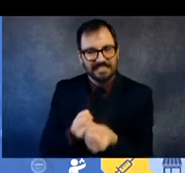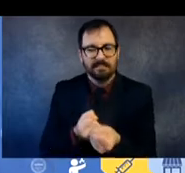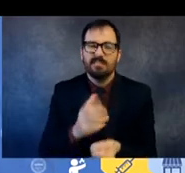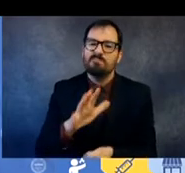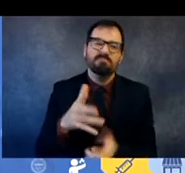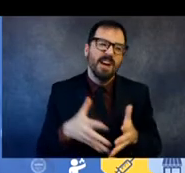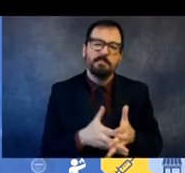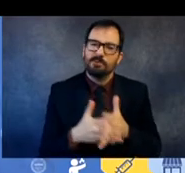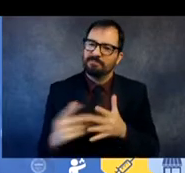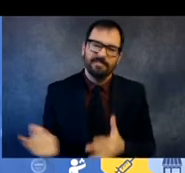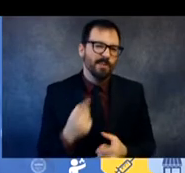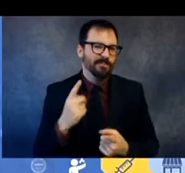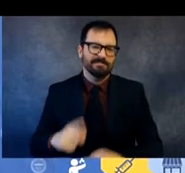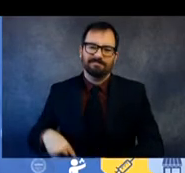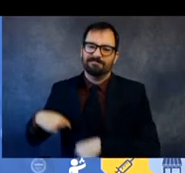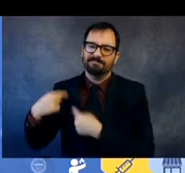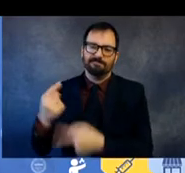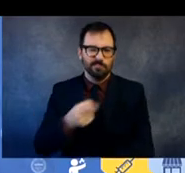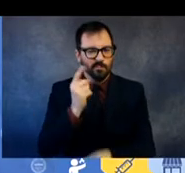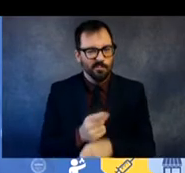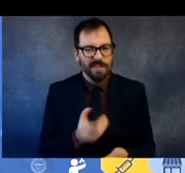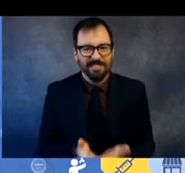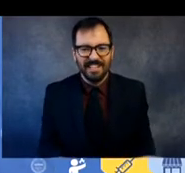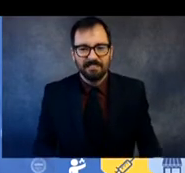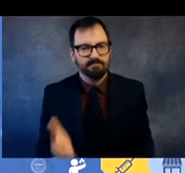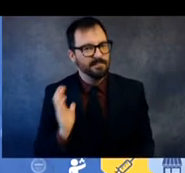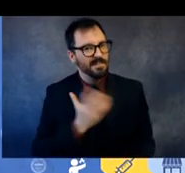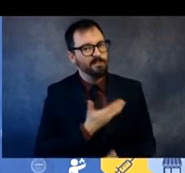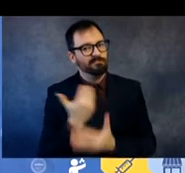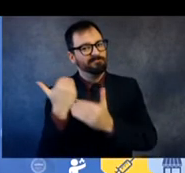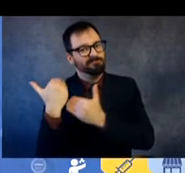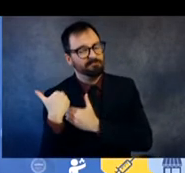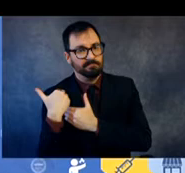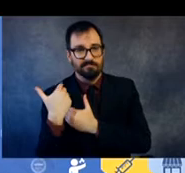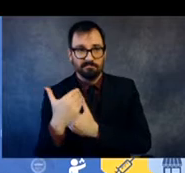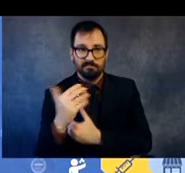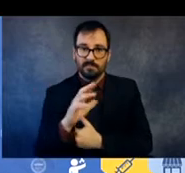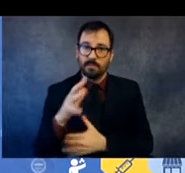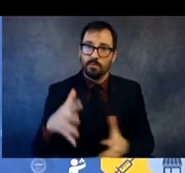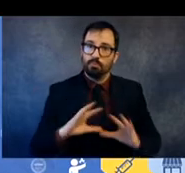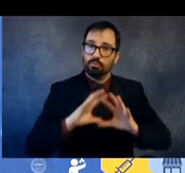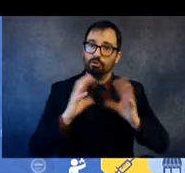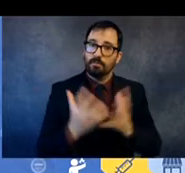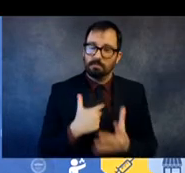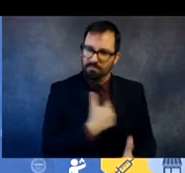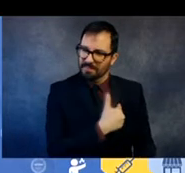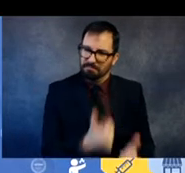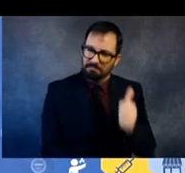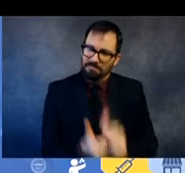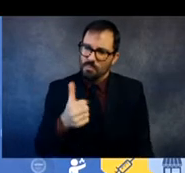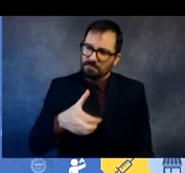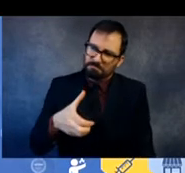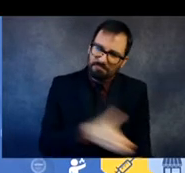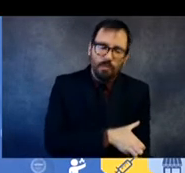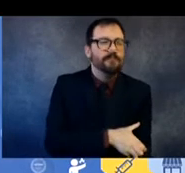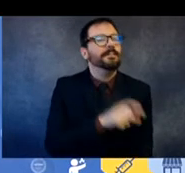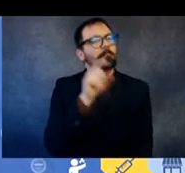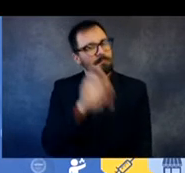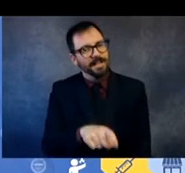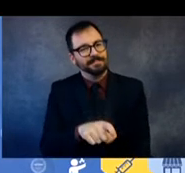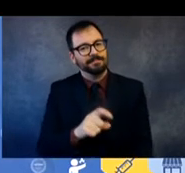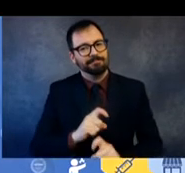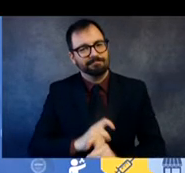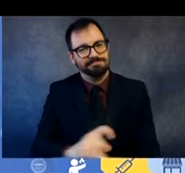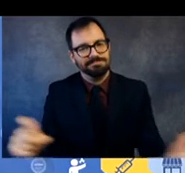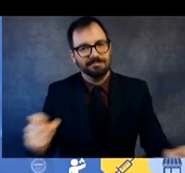always done, and remember our obligation as the most powerful nation on the planet. We've got to restore the faith